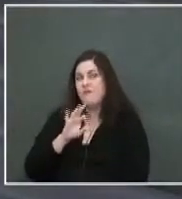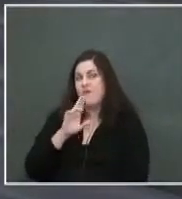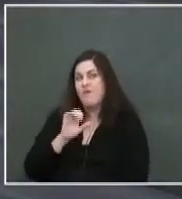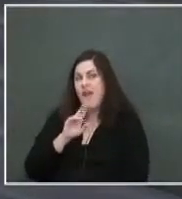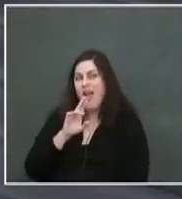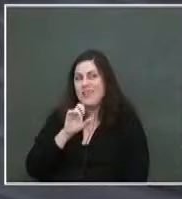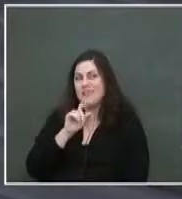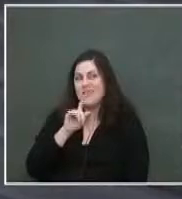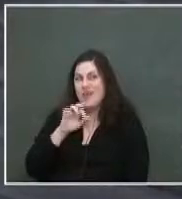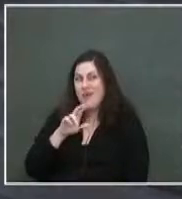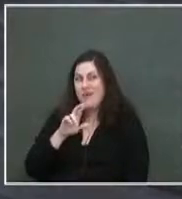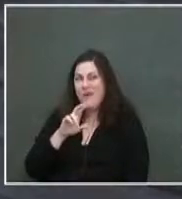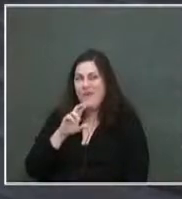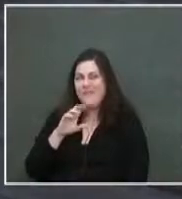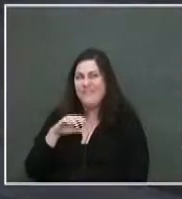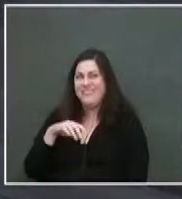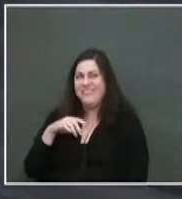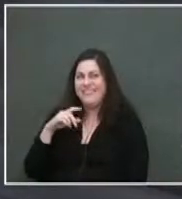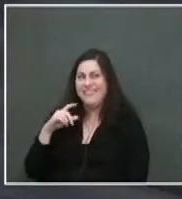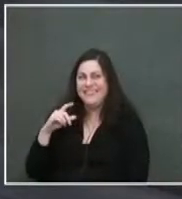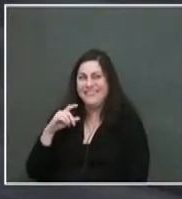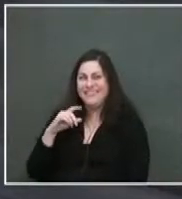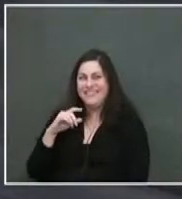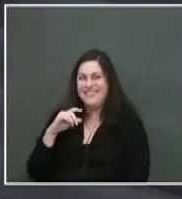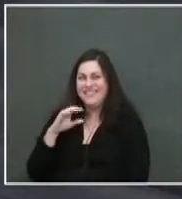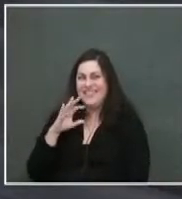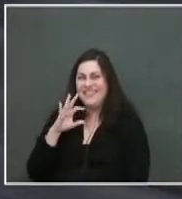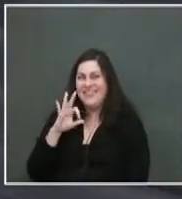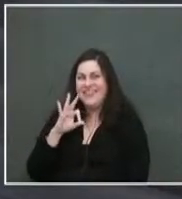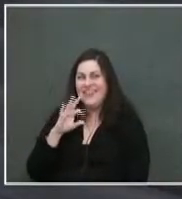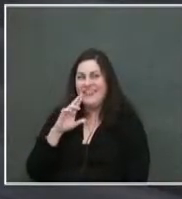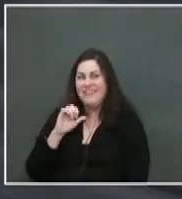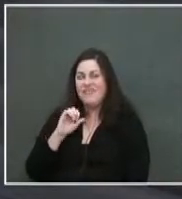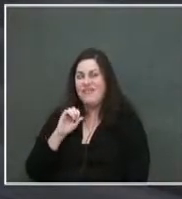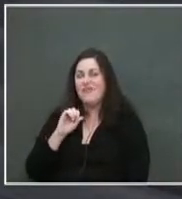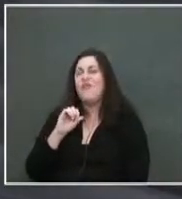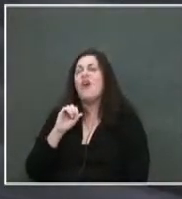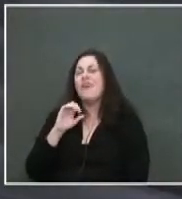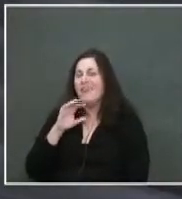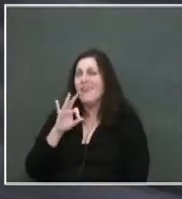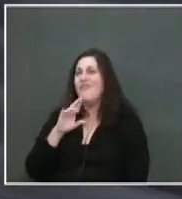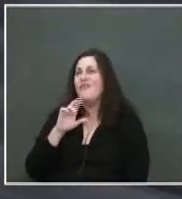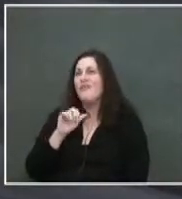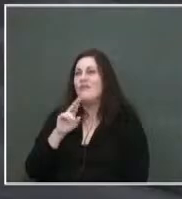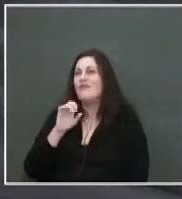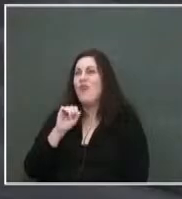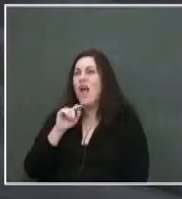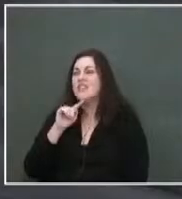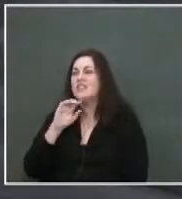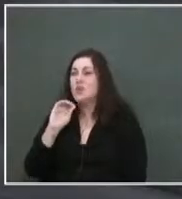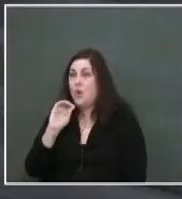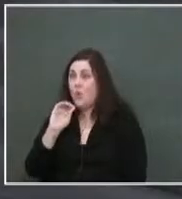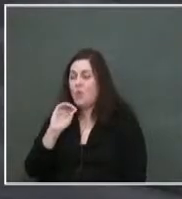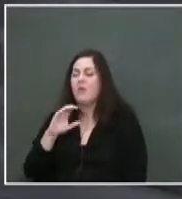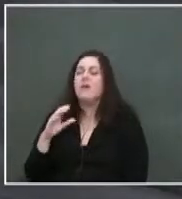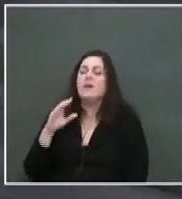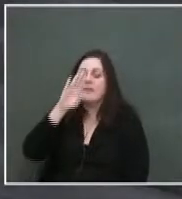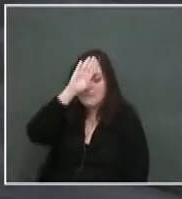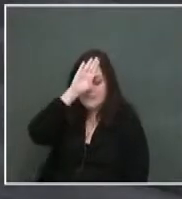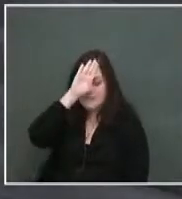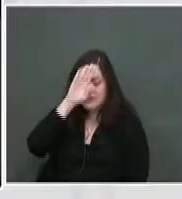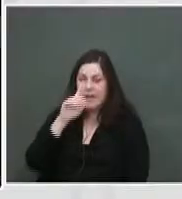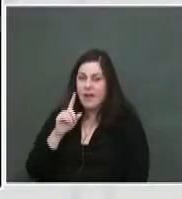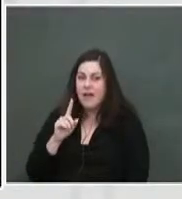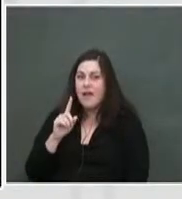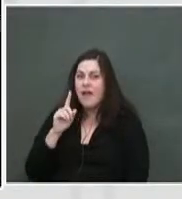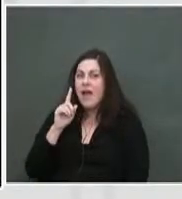you so much for the presentation. Hold on, I put this here. On slide 7, for the sick persons, how many of